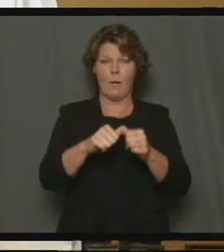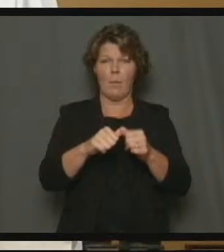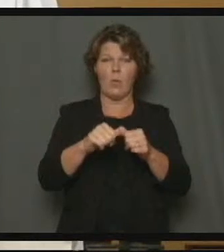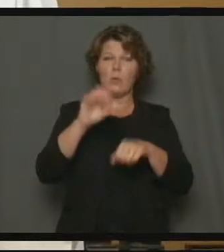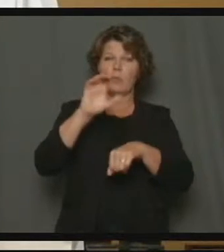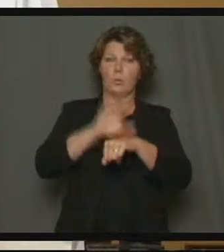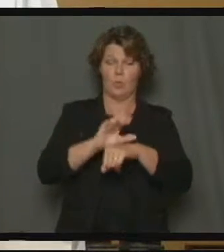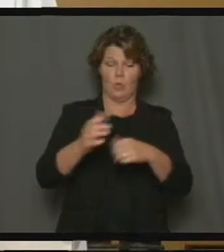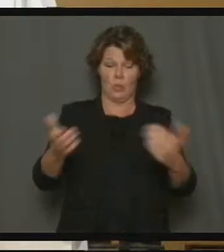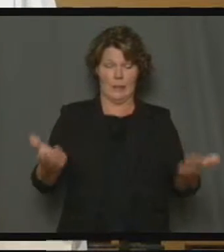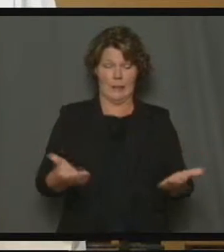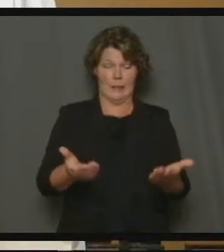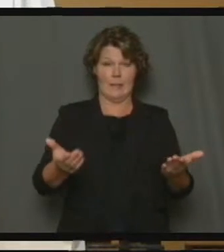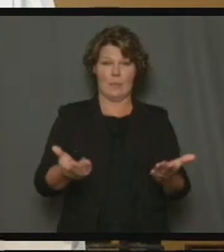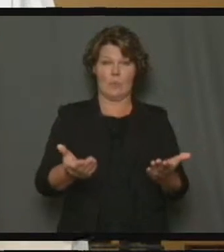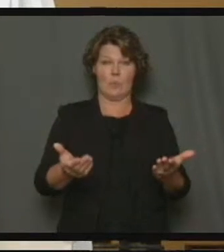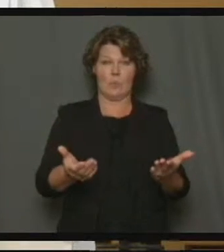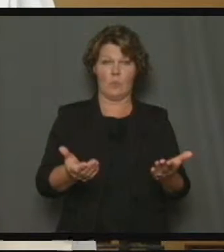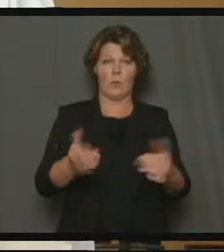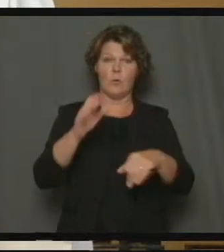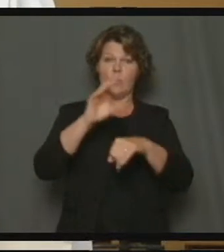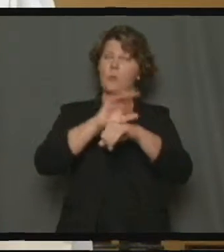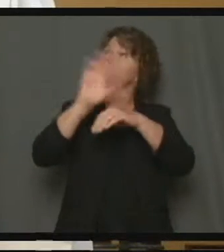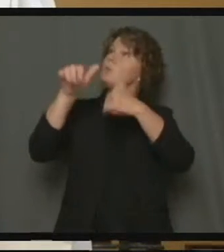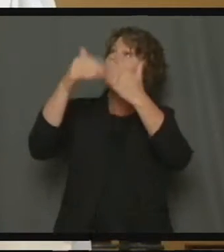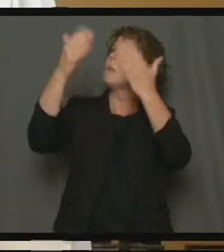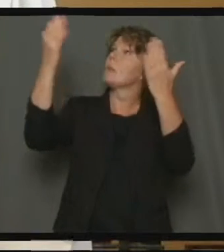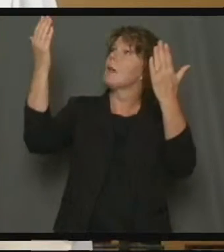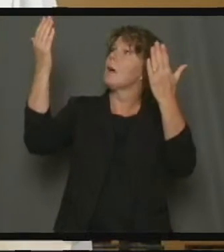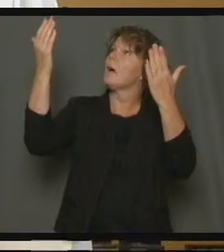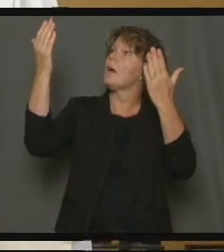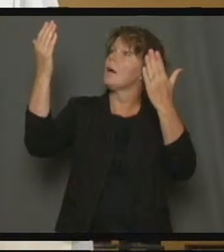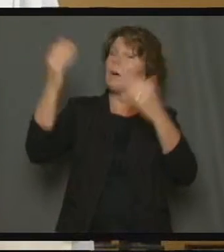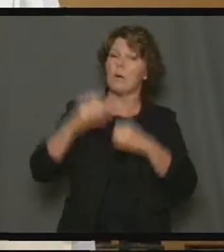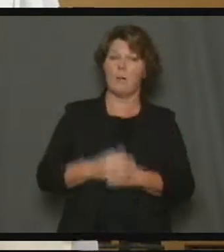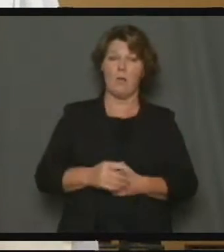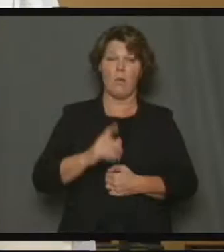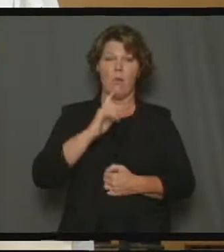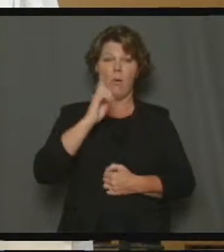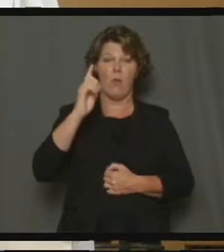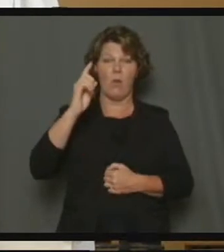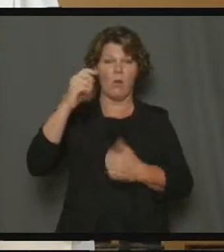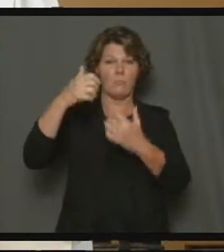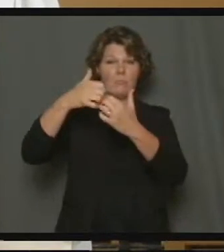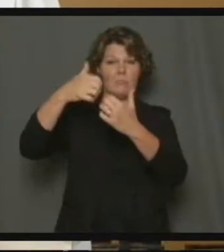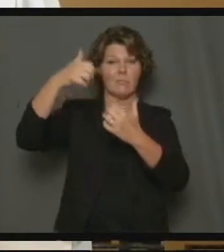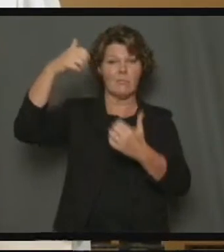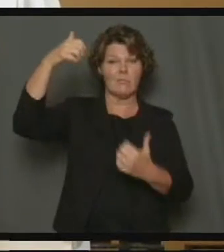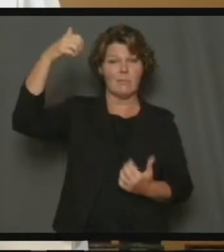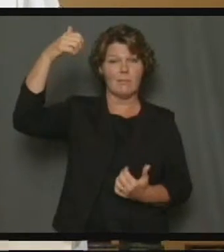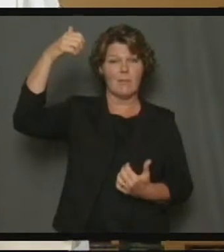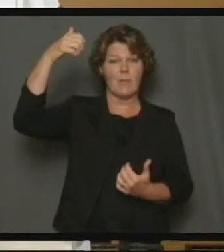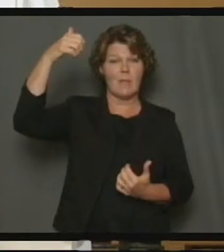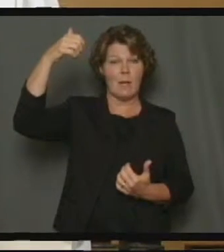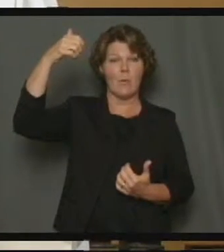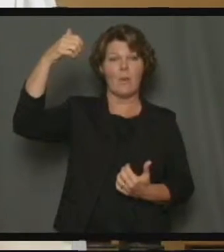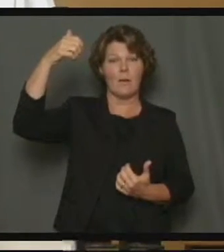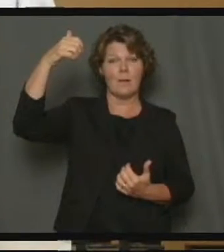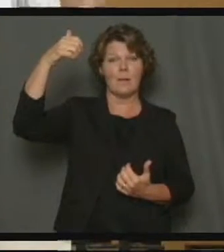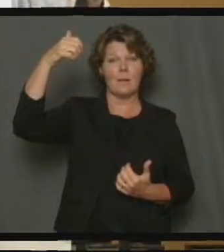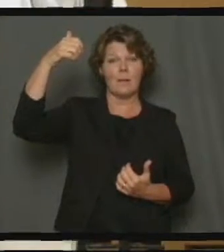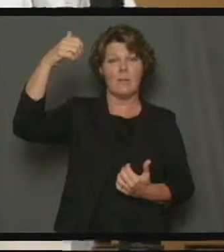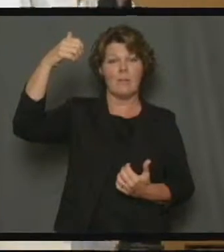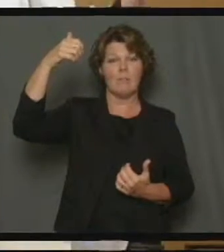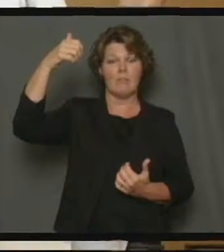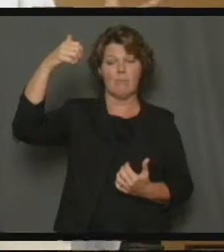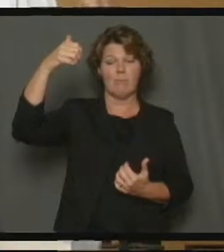church militant and the church triumphant are separated from one another, at